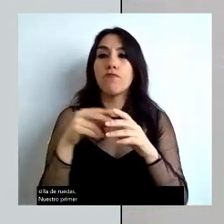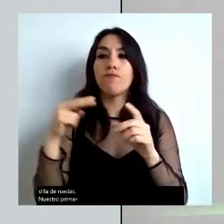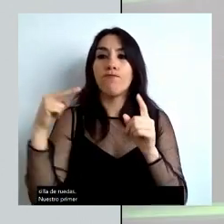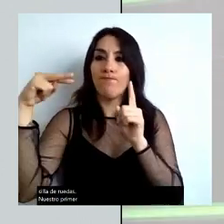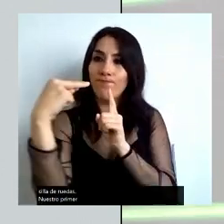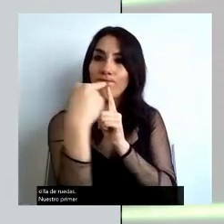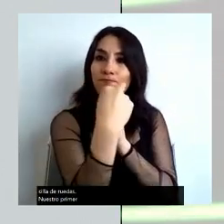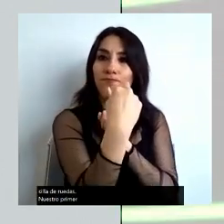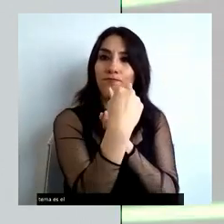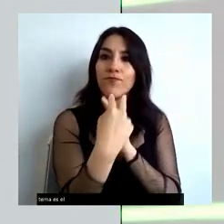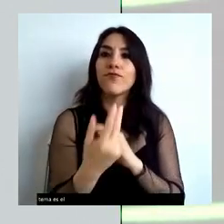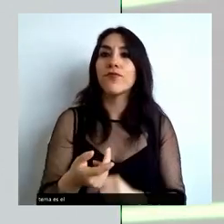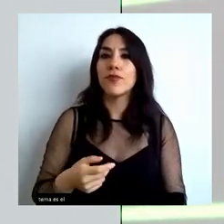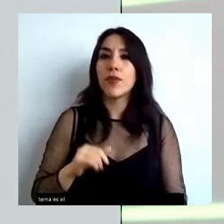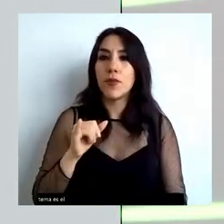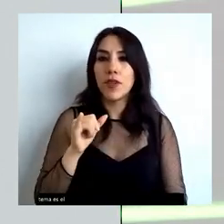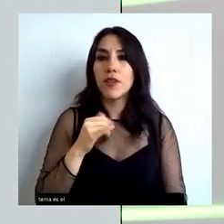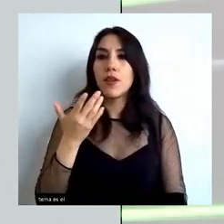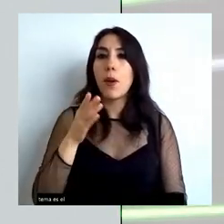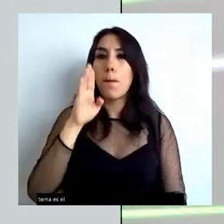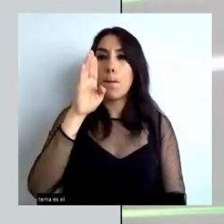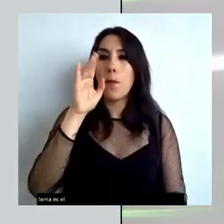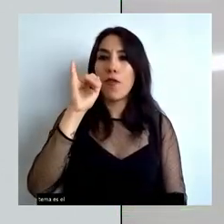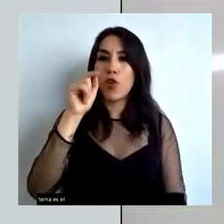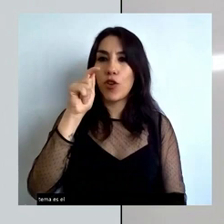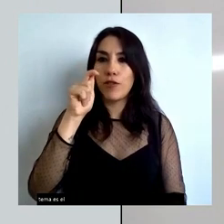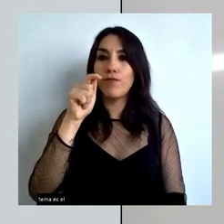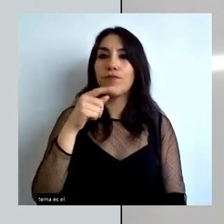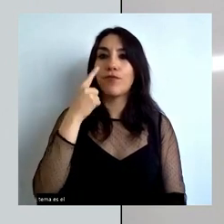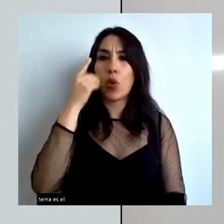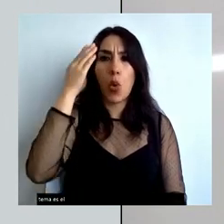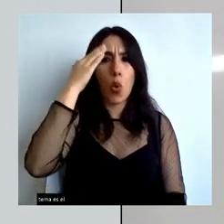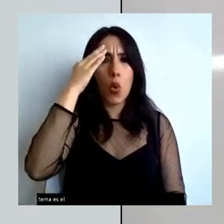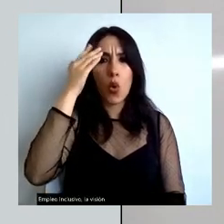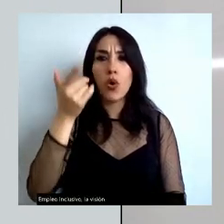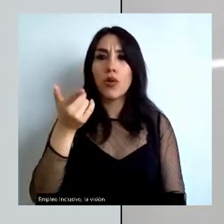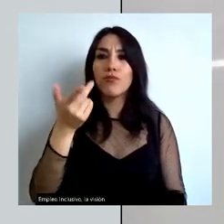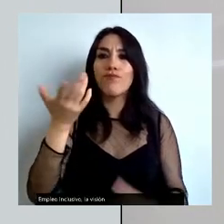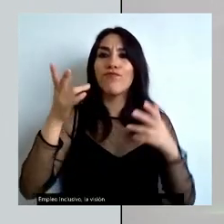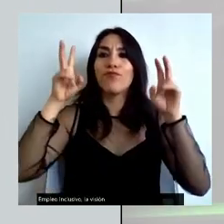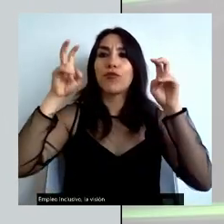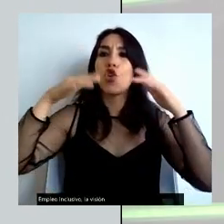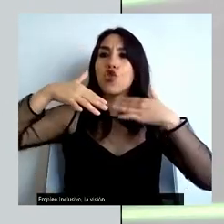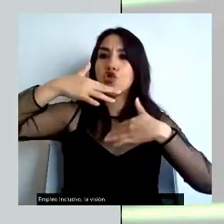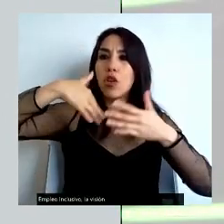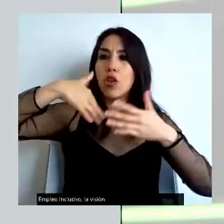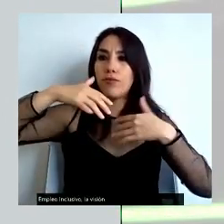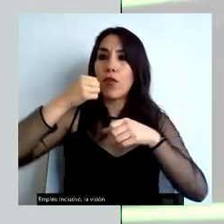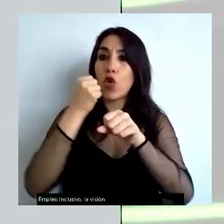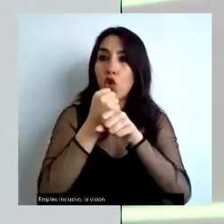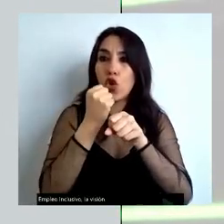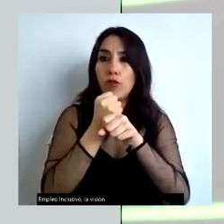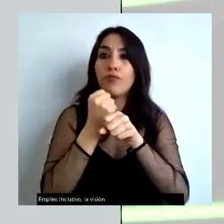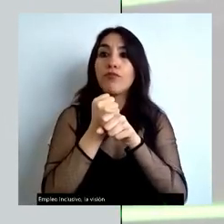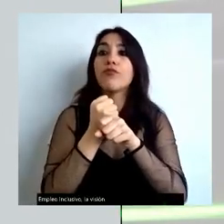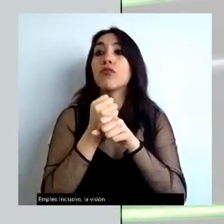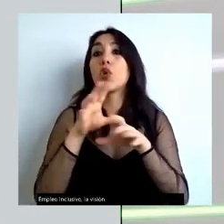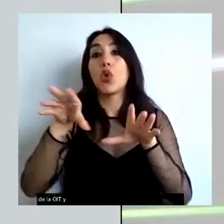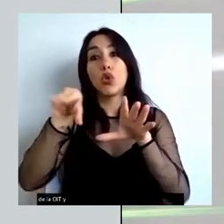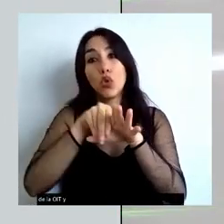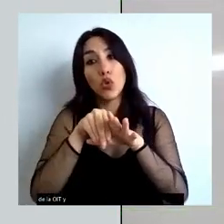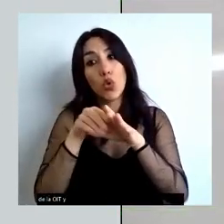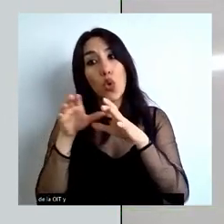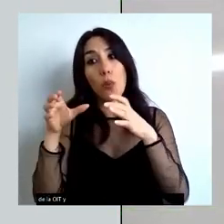of the ILO and the IDB. We will learn about the perspectives of inclusive employment for